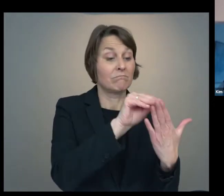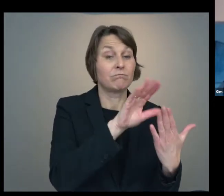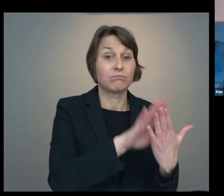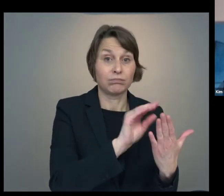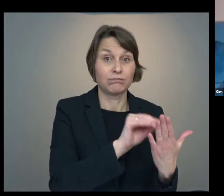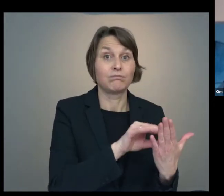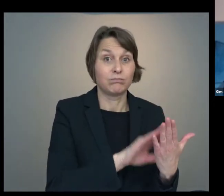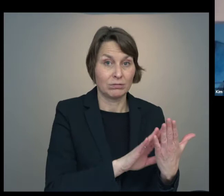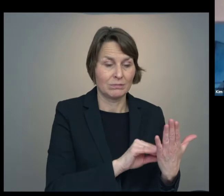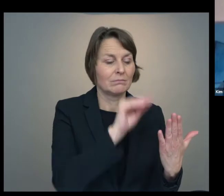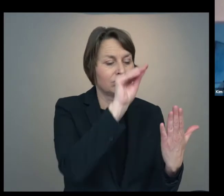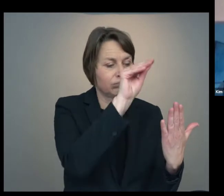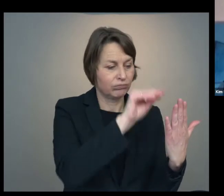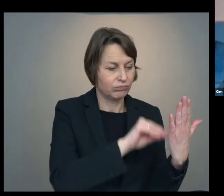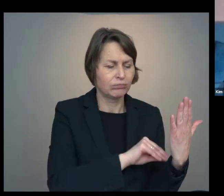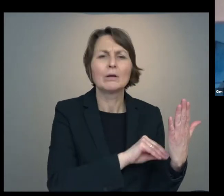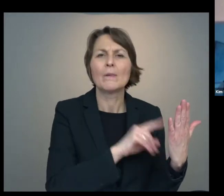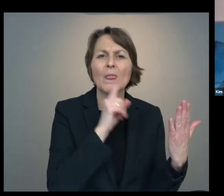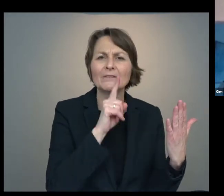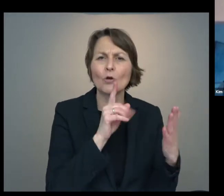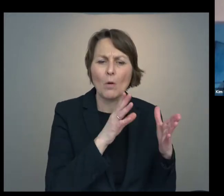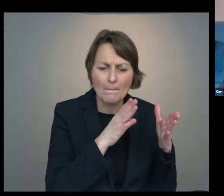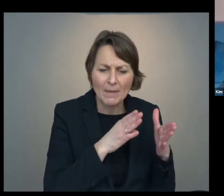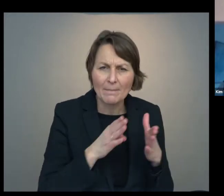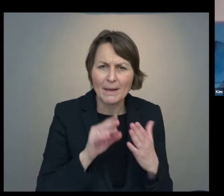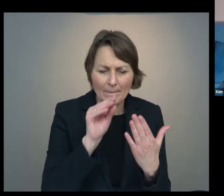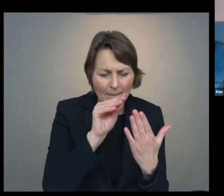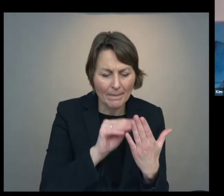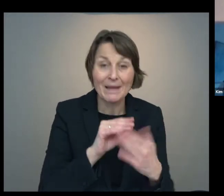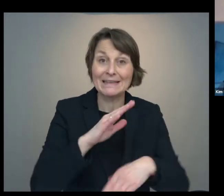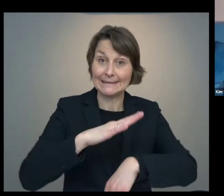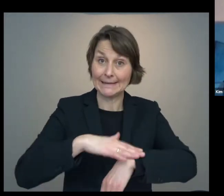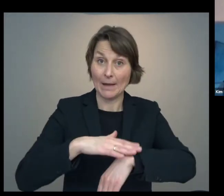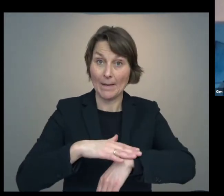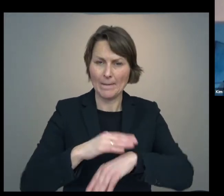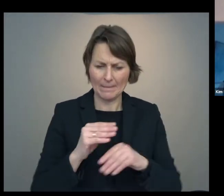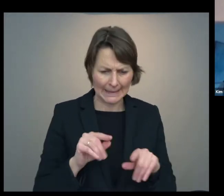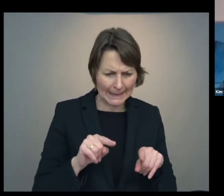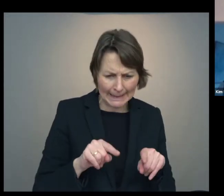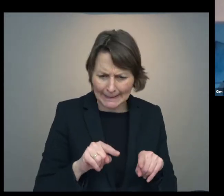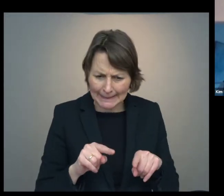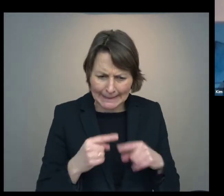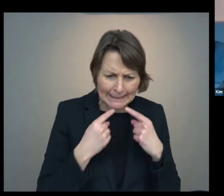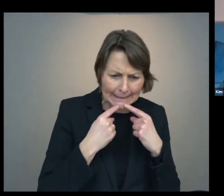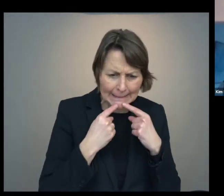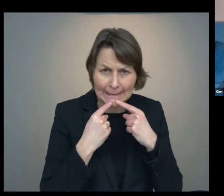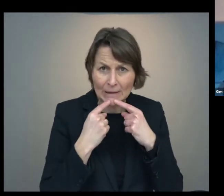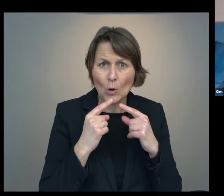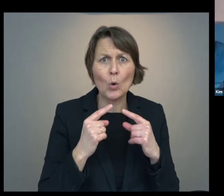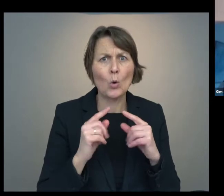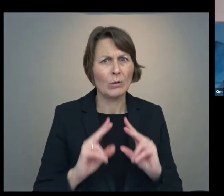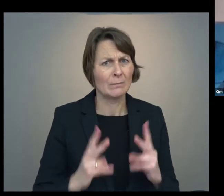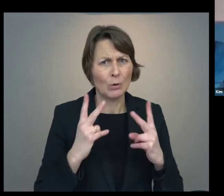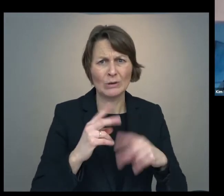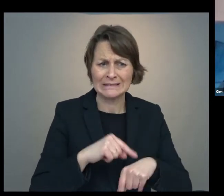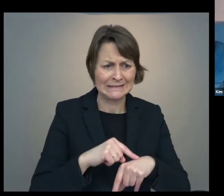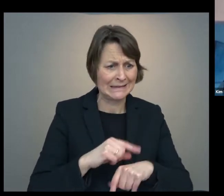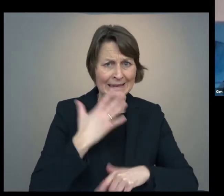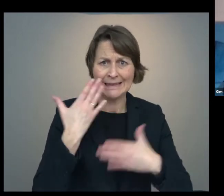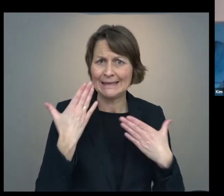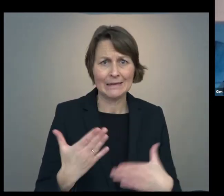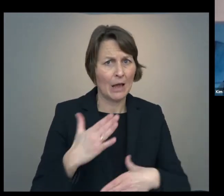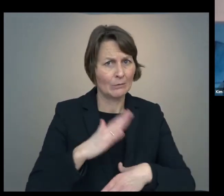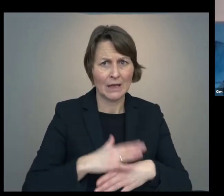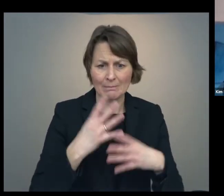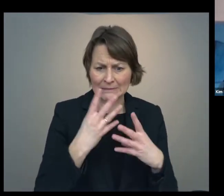put them in a current sprint if they're important. We always plan with a buffer for that, so that there's time to actually fix issues when they